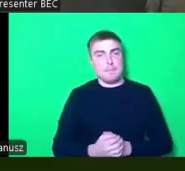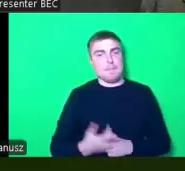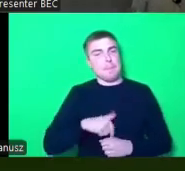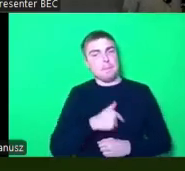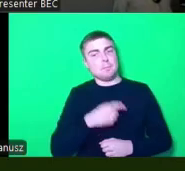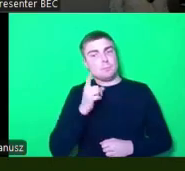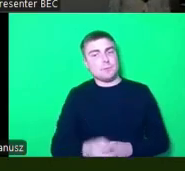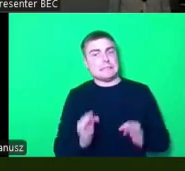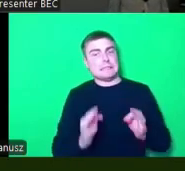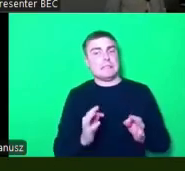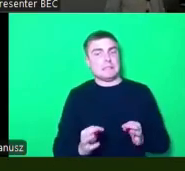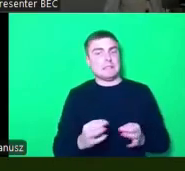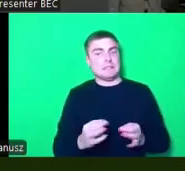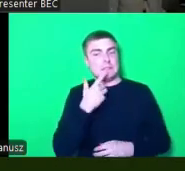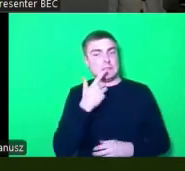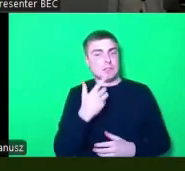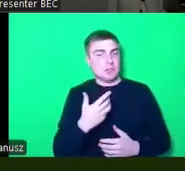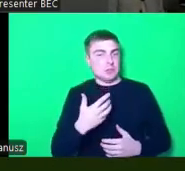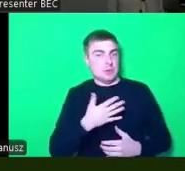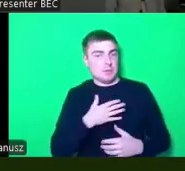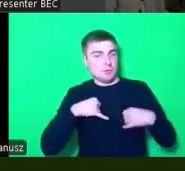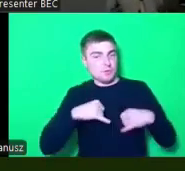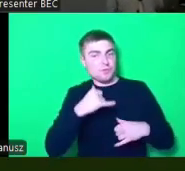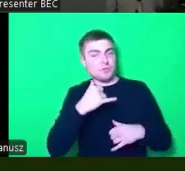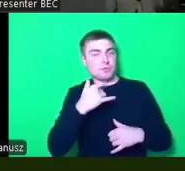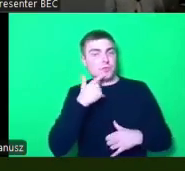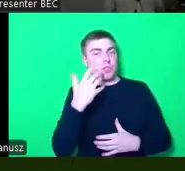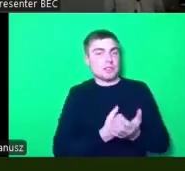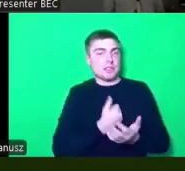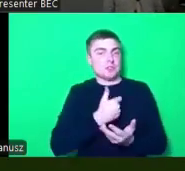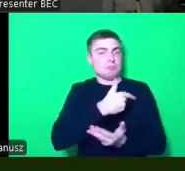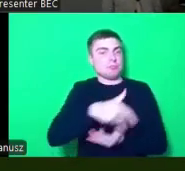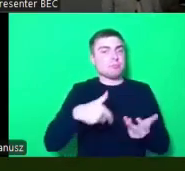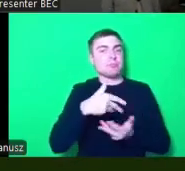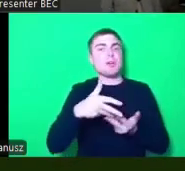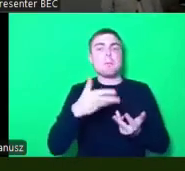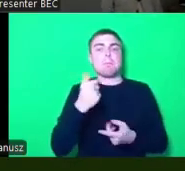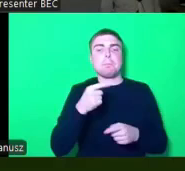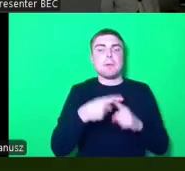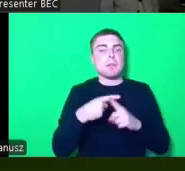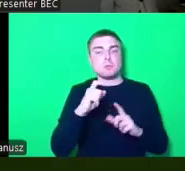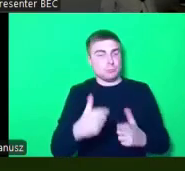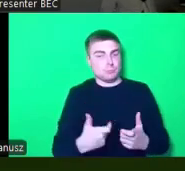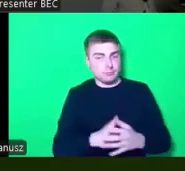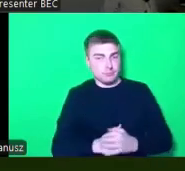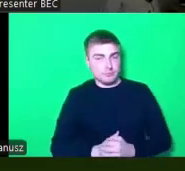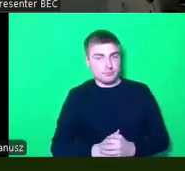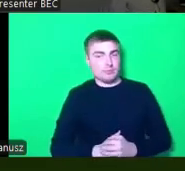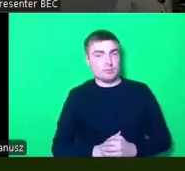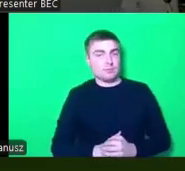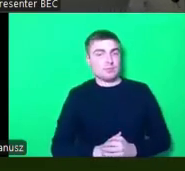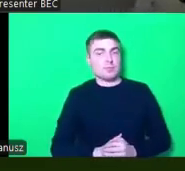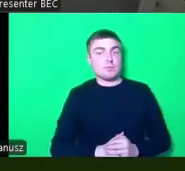of mixture. So not fight the mixture, but welcome the mixture. And we speak about a functional complex